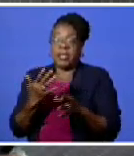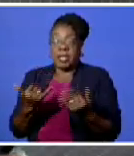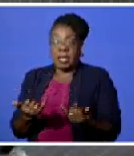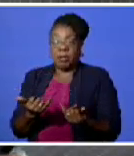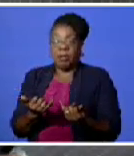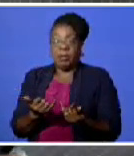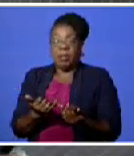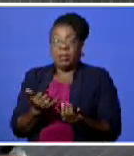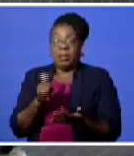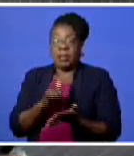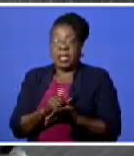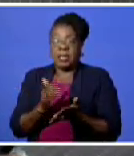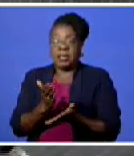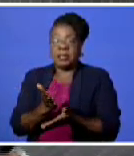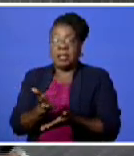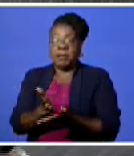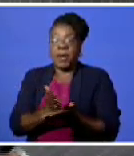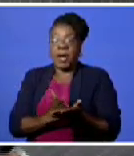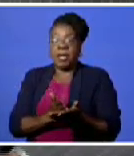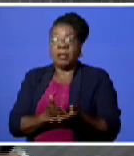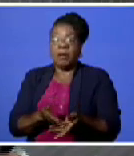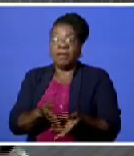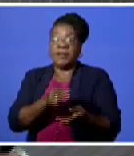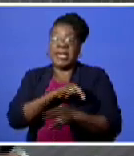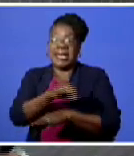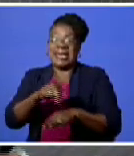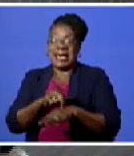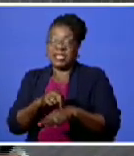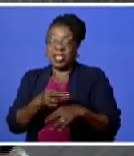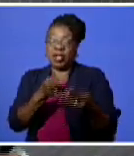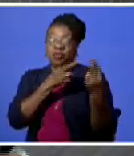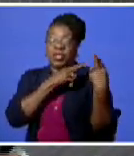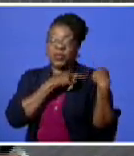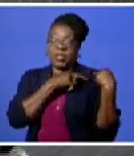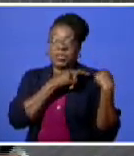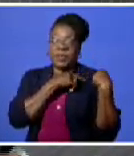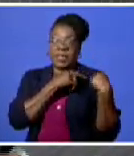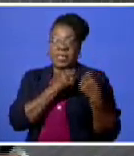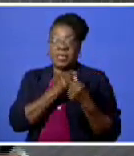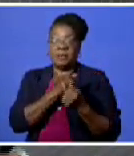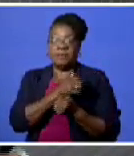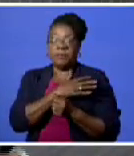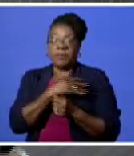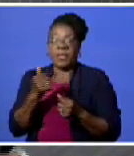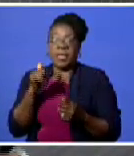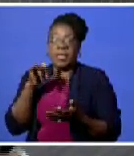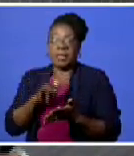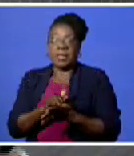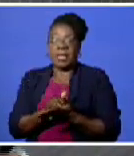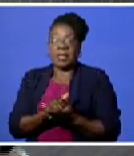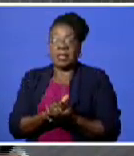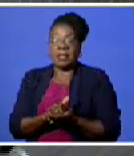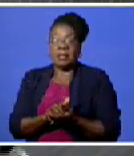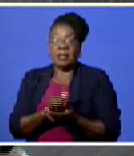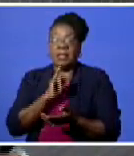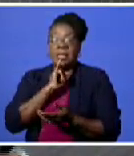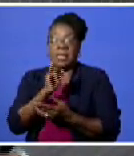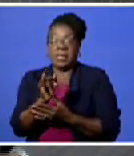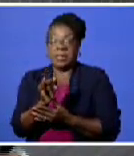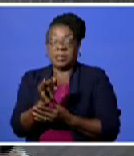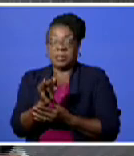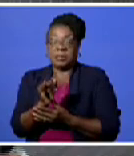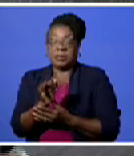is a part of their national responsibility. That is my one request of them, and that is